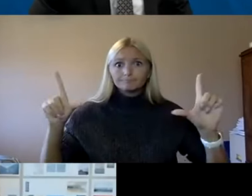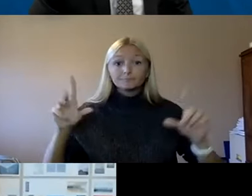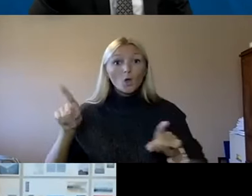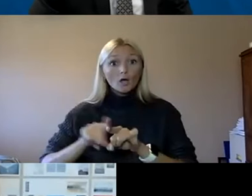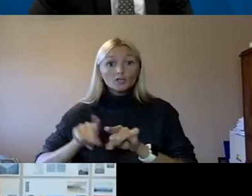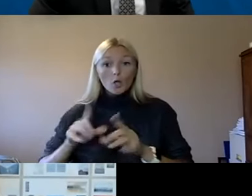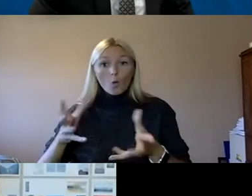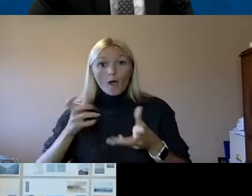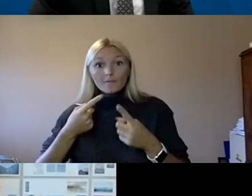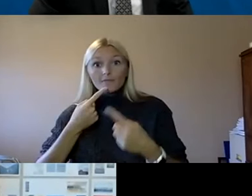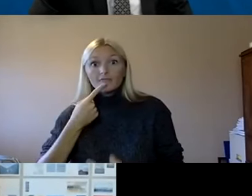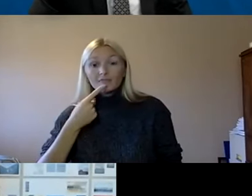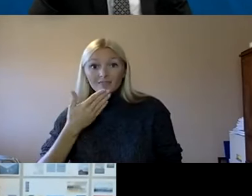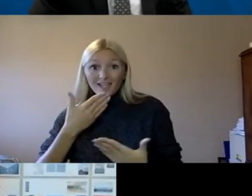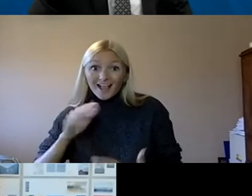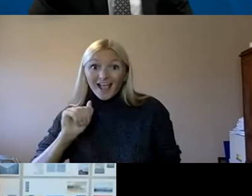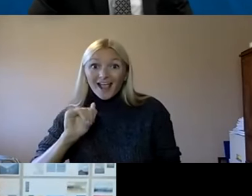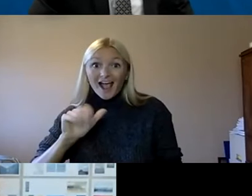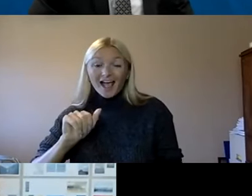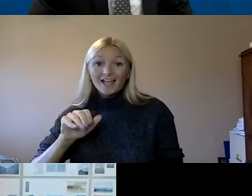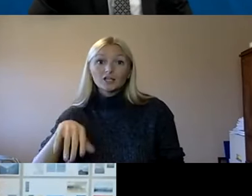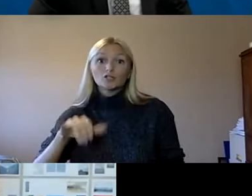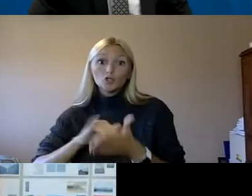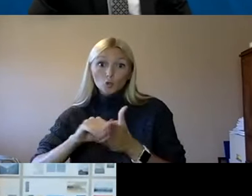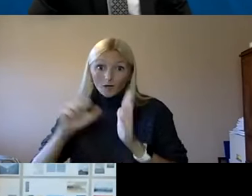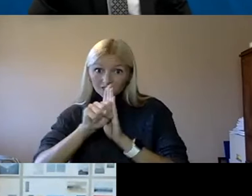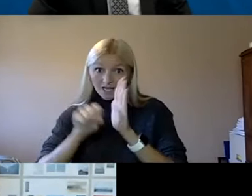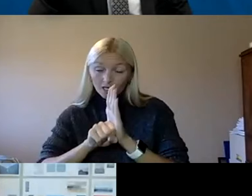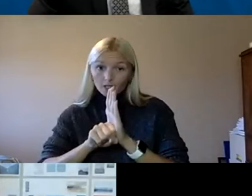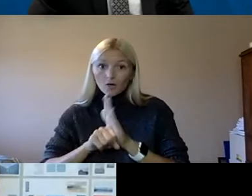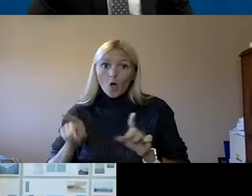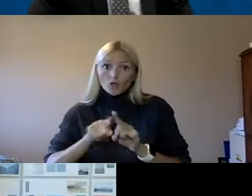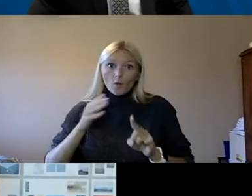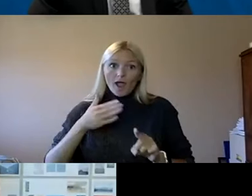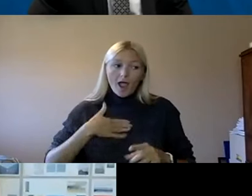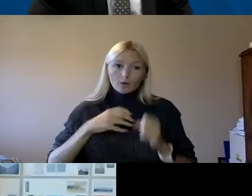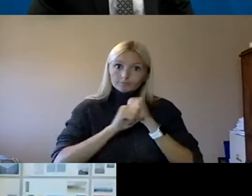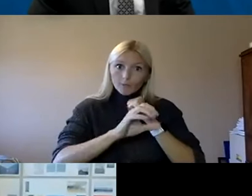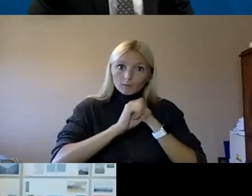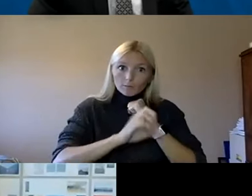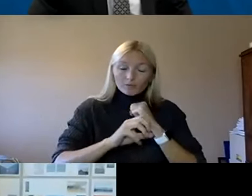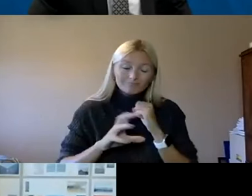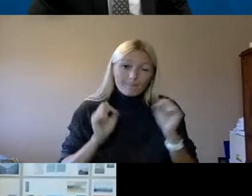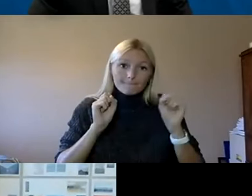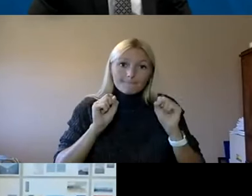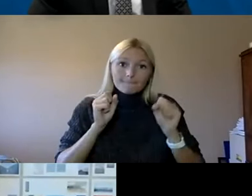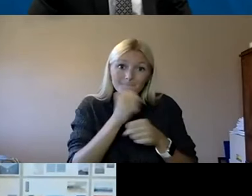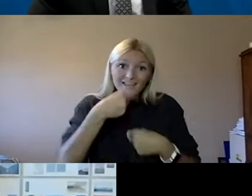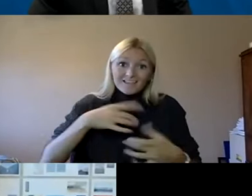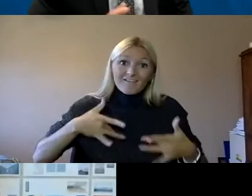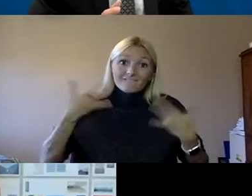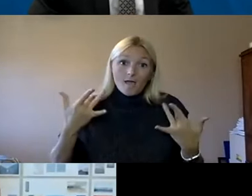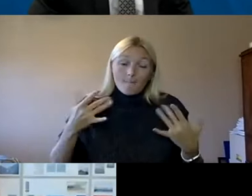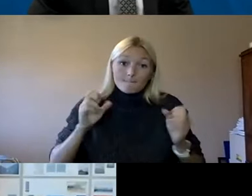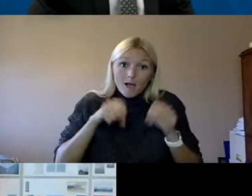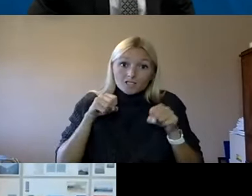thank AIA New York State, as well as our sponsors who really helped to make this event possible. And also to our